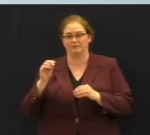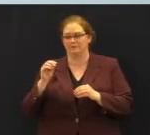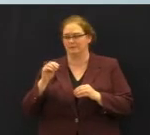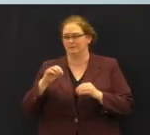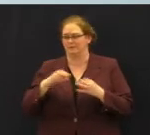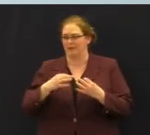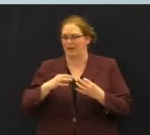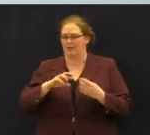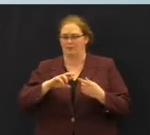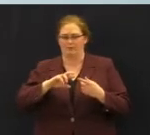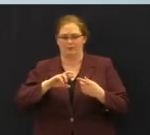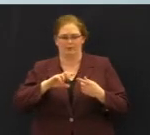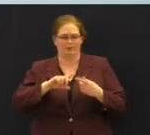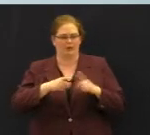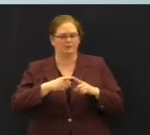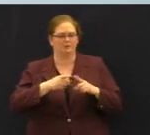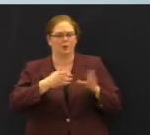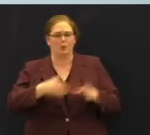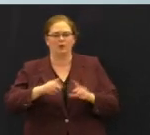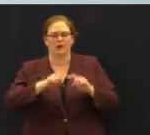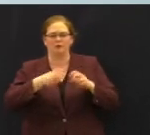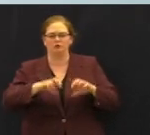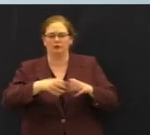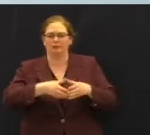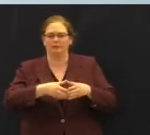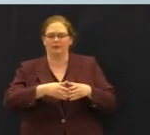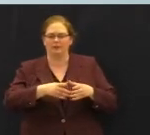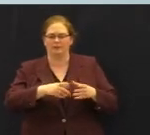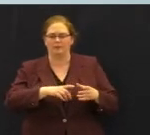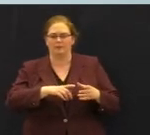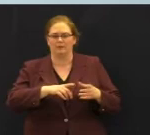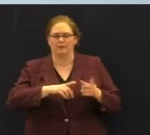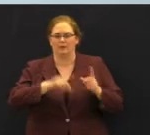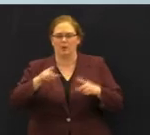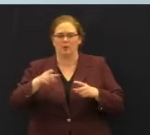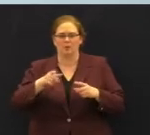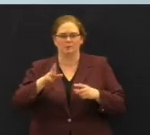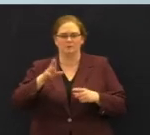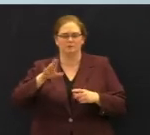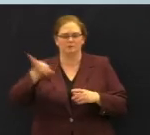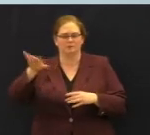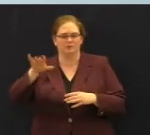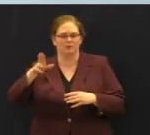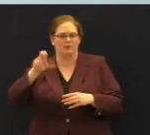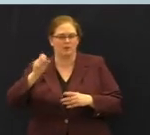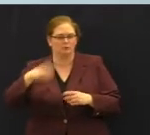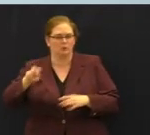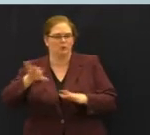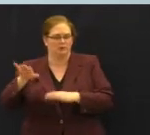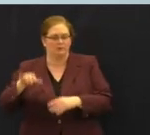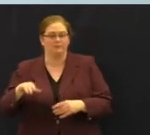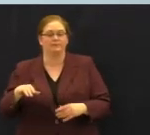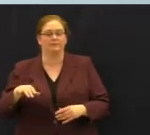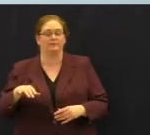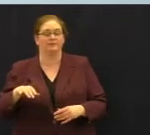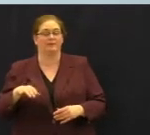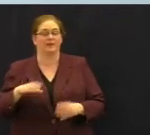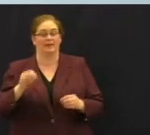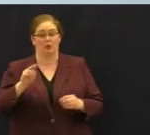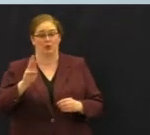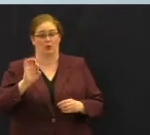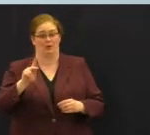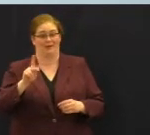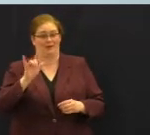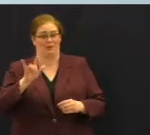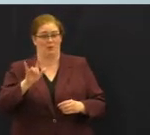the organized trips of people that go over and do the bus tours and things like that. They left Newark Airport on